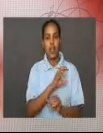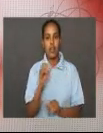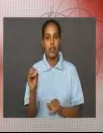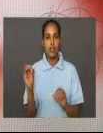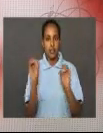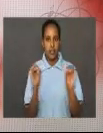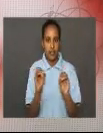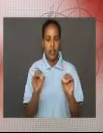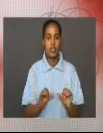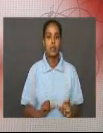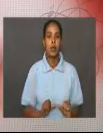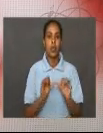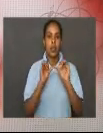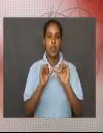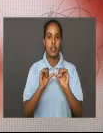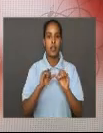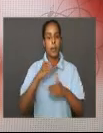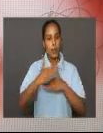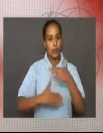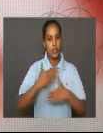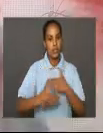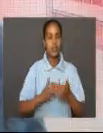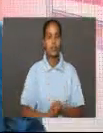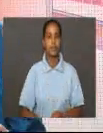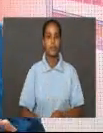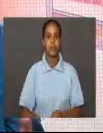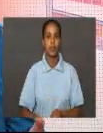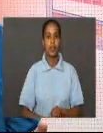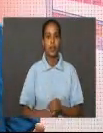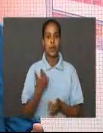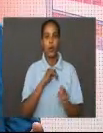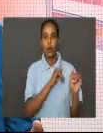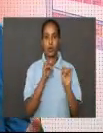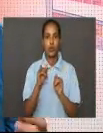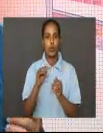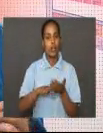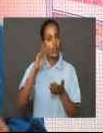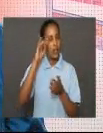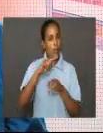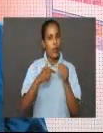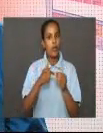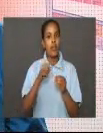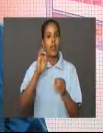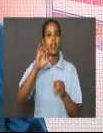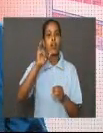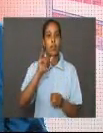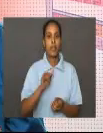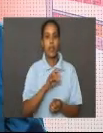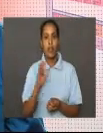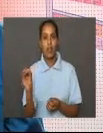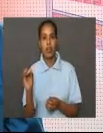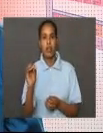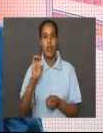and non-spontaneous processes. We also learned about entropy